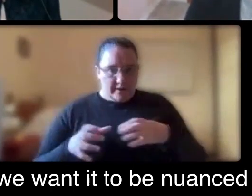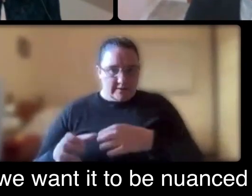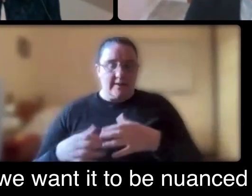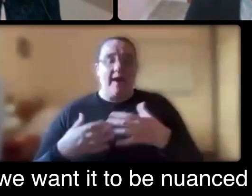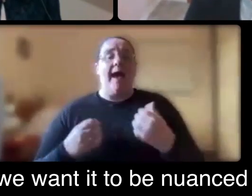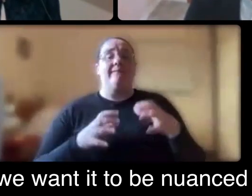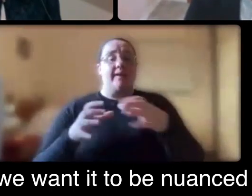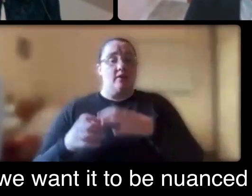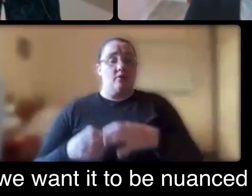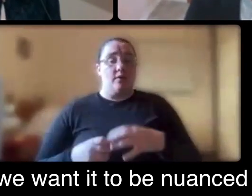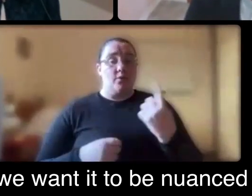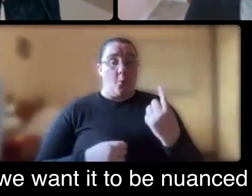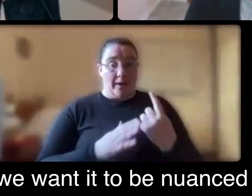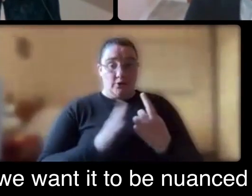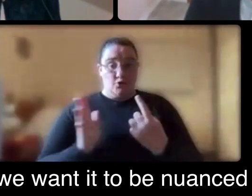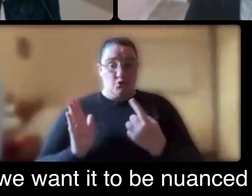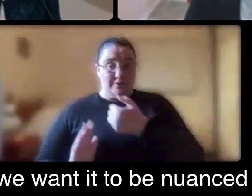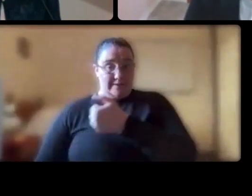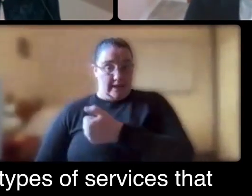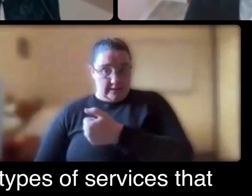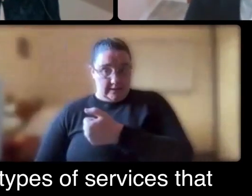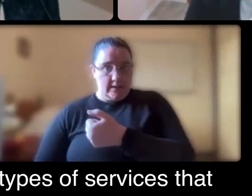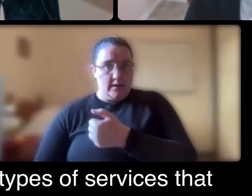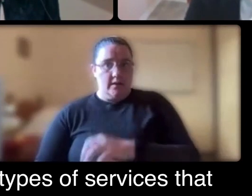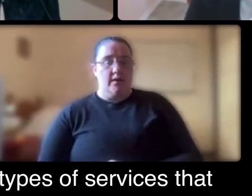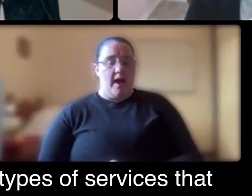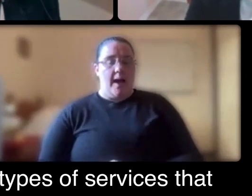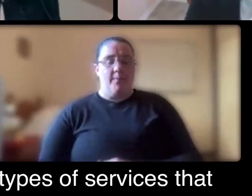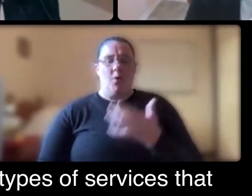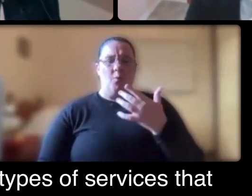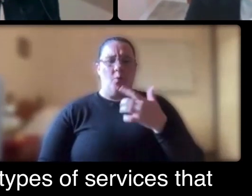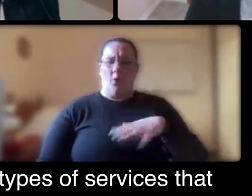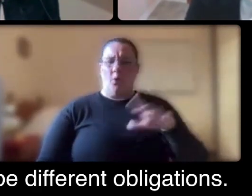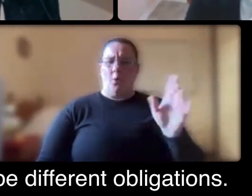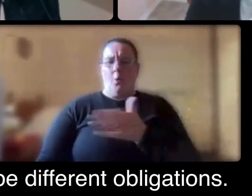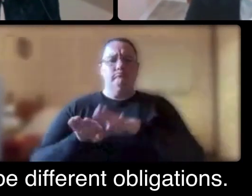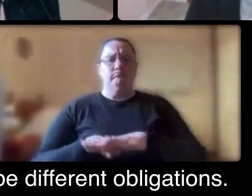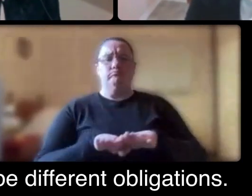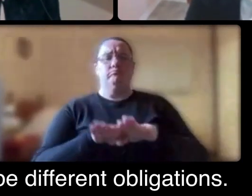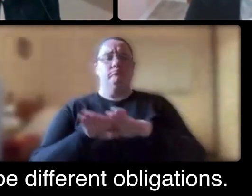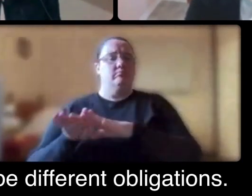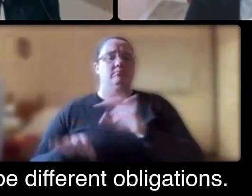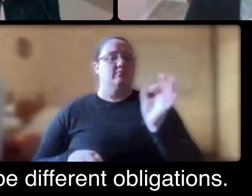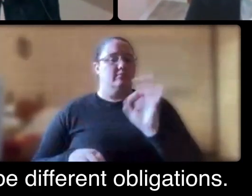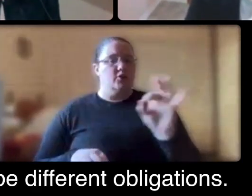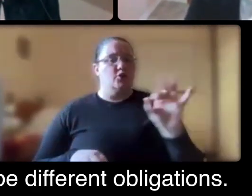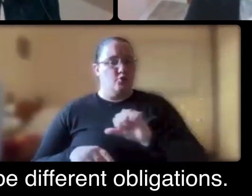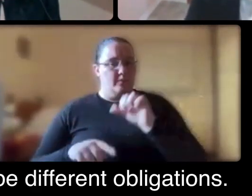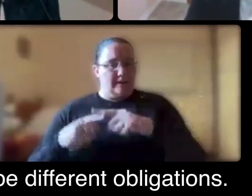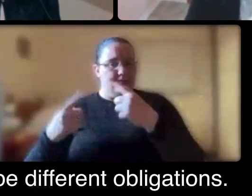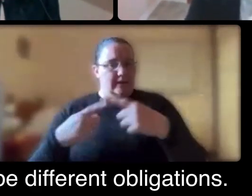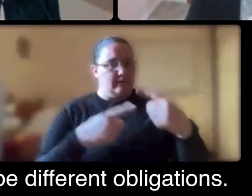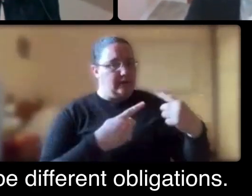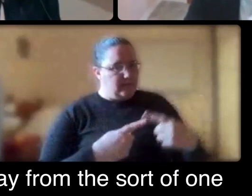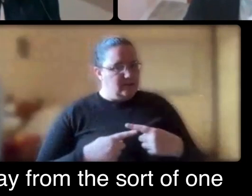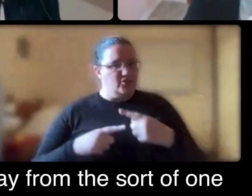don't want it to be, we want it to be nuanced, so that depending on the types of services that you're delivering, there'll be different